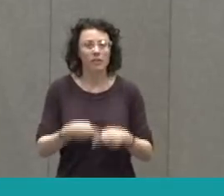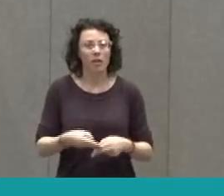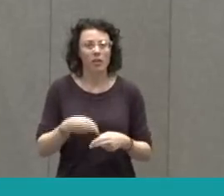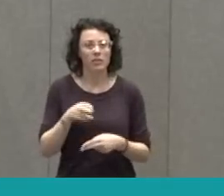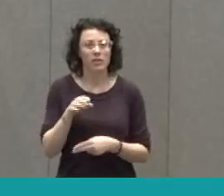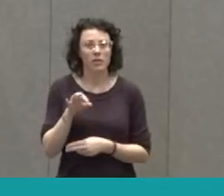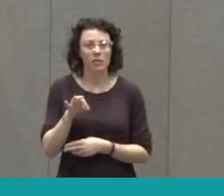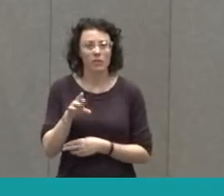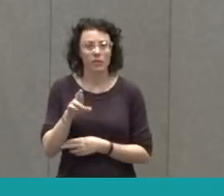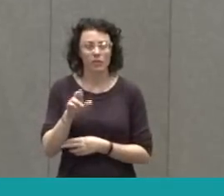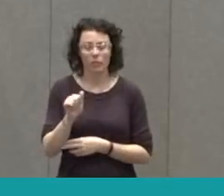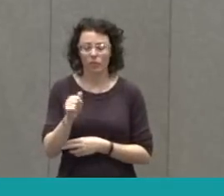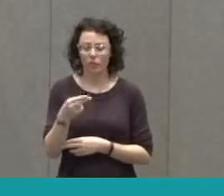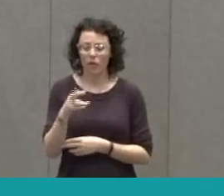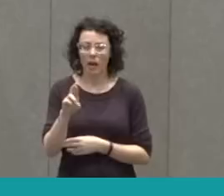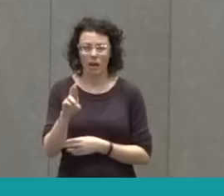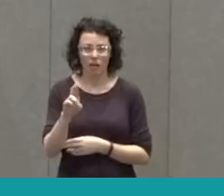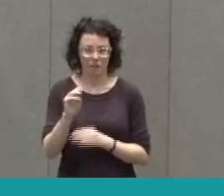a hot dog,